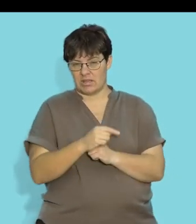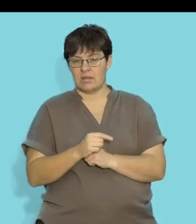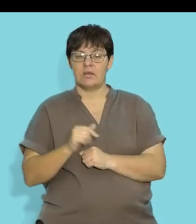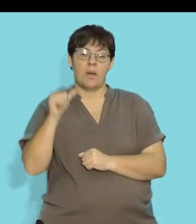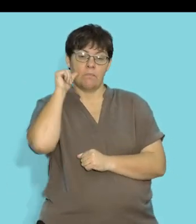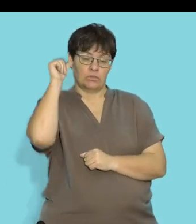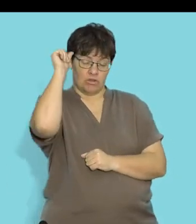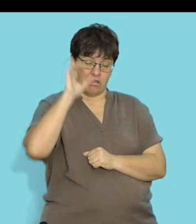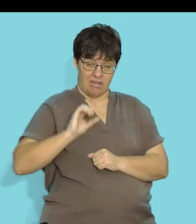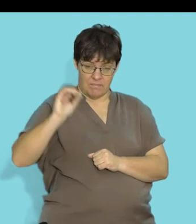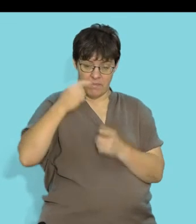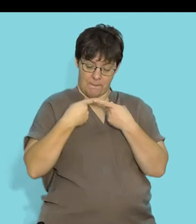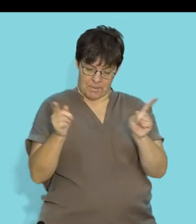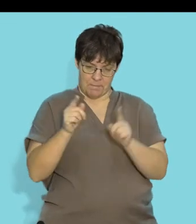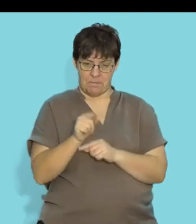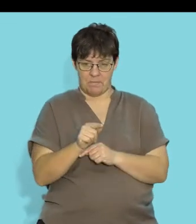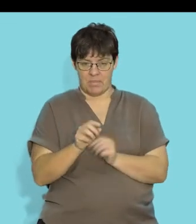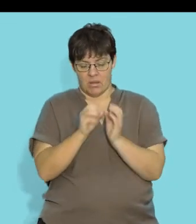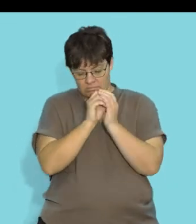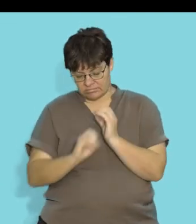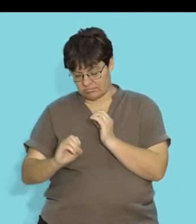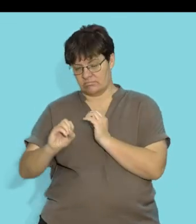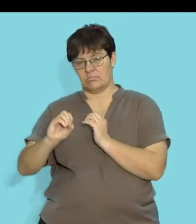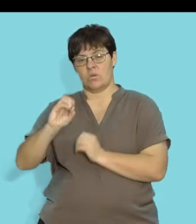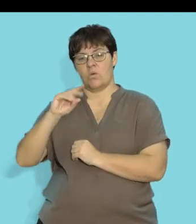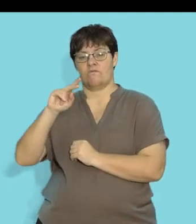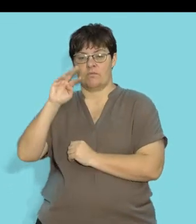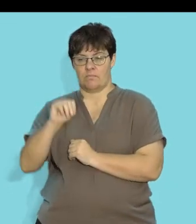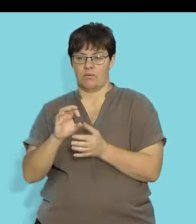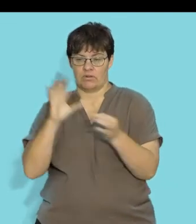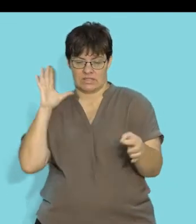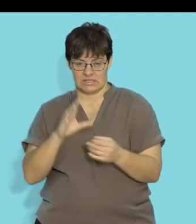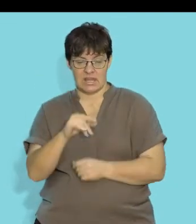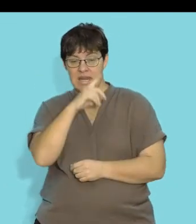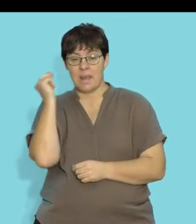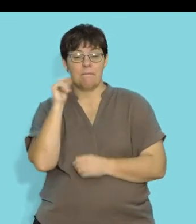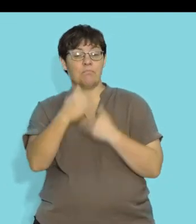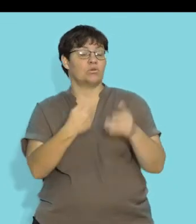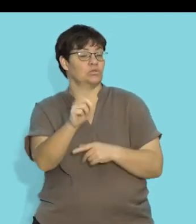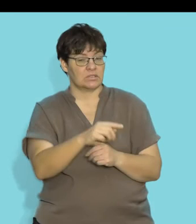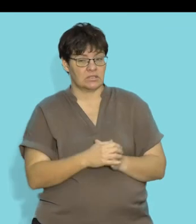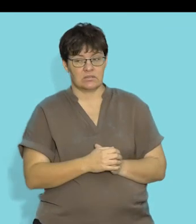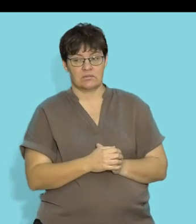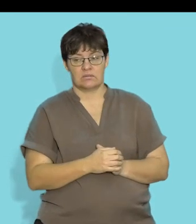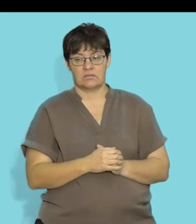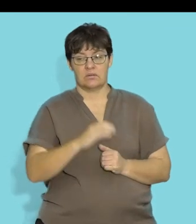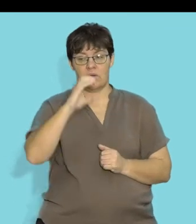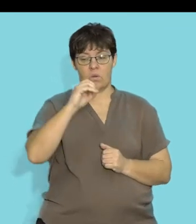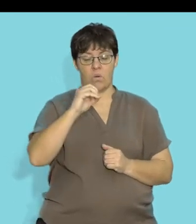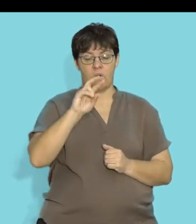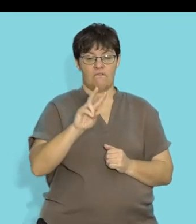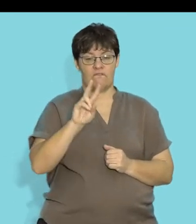here. So that's the mature Graafian follicle that has ruptured, and that's the ovum that is released. And that process we refer to as